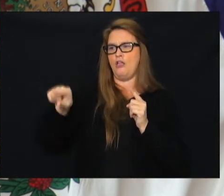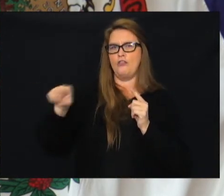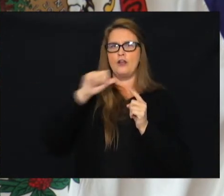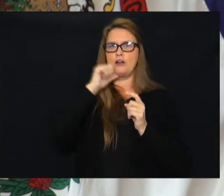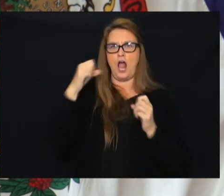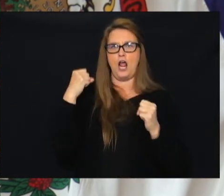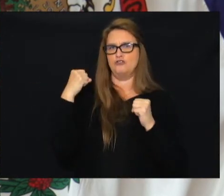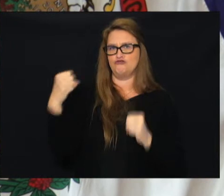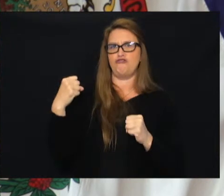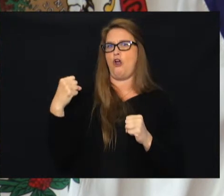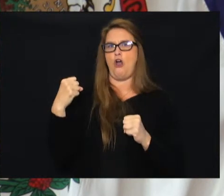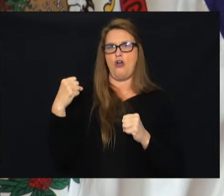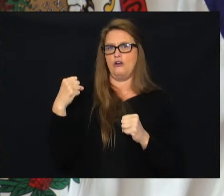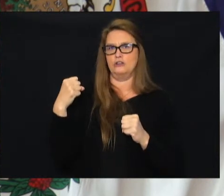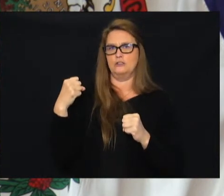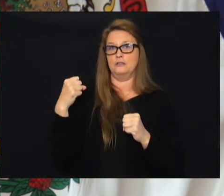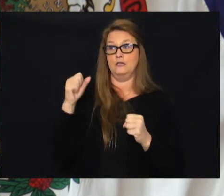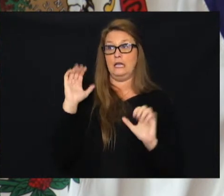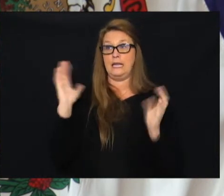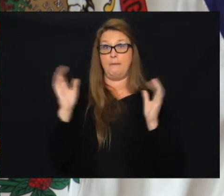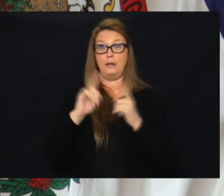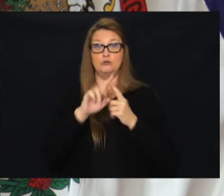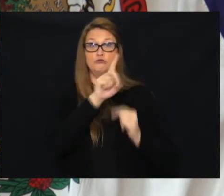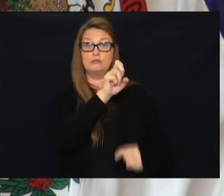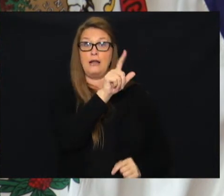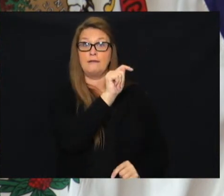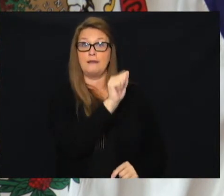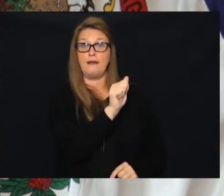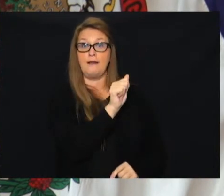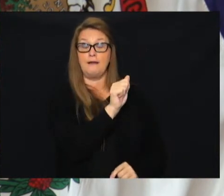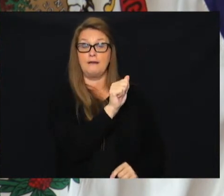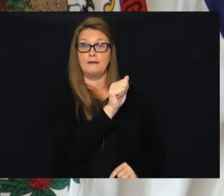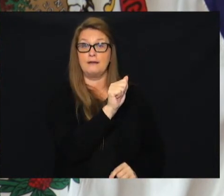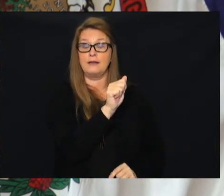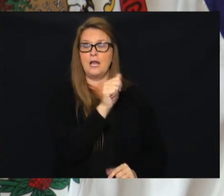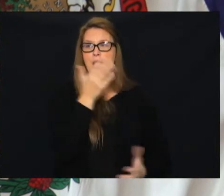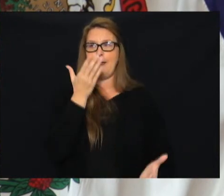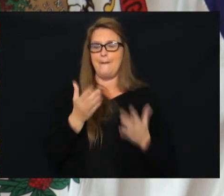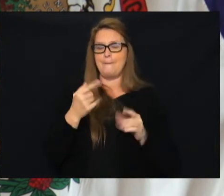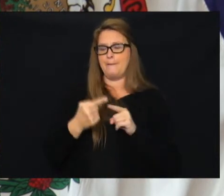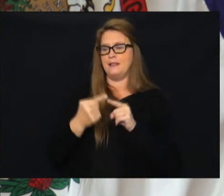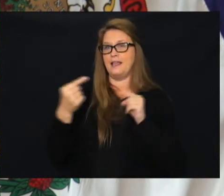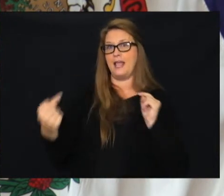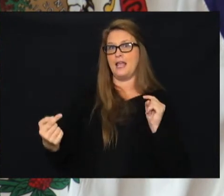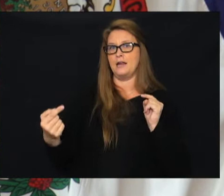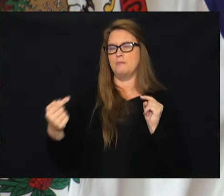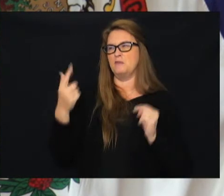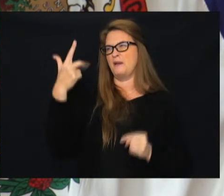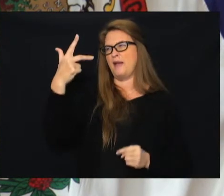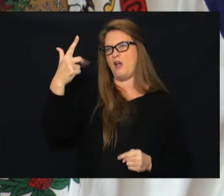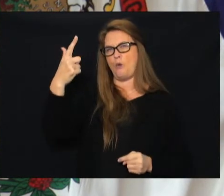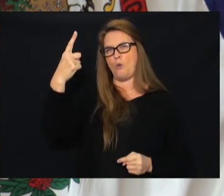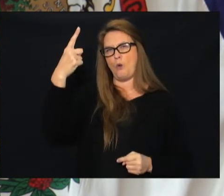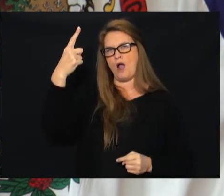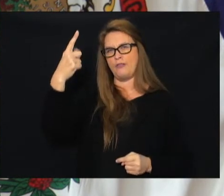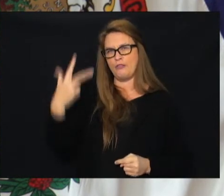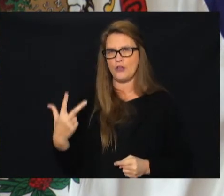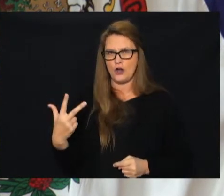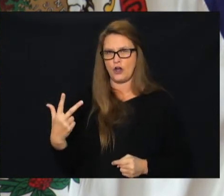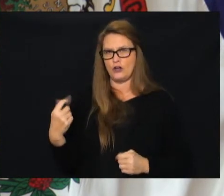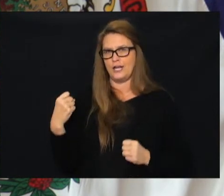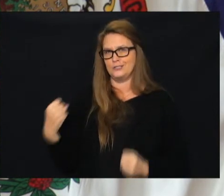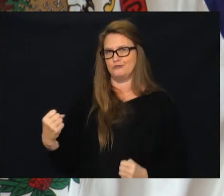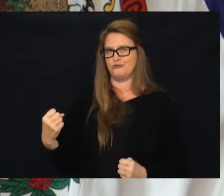as a Delta type enemy. Maybe this enemy is only a third as strong or a third